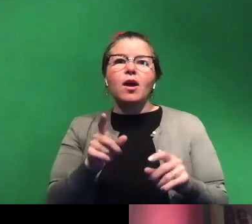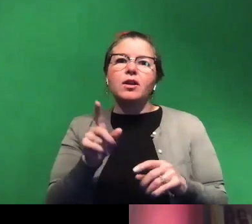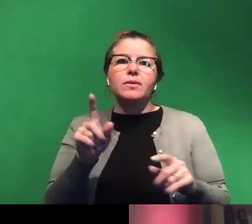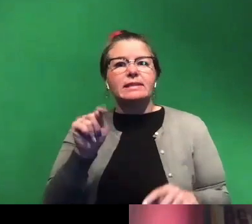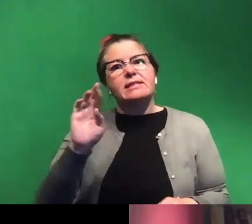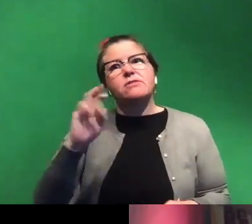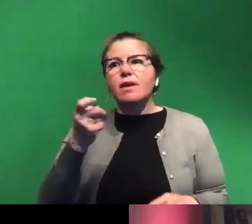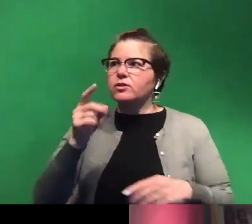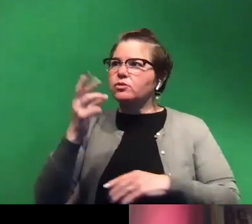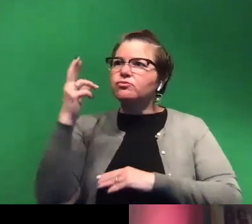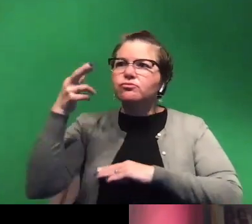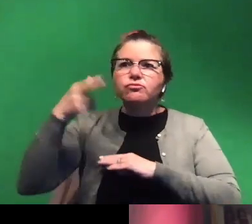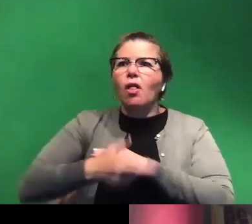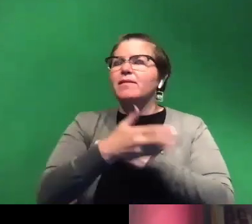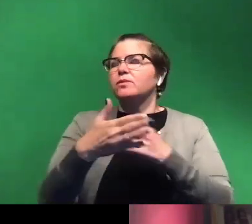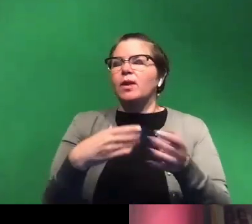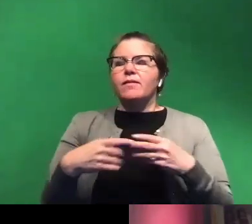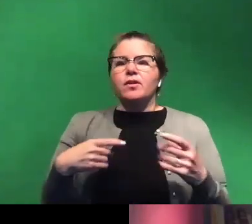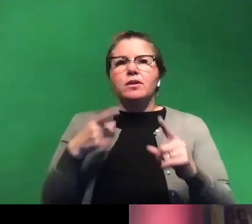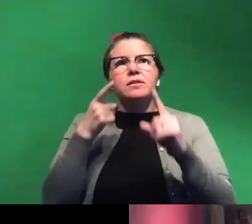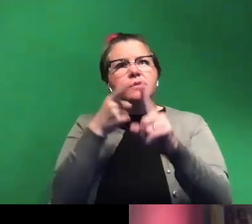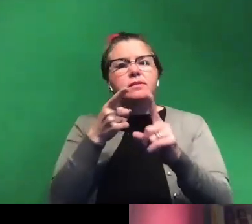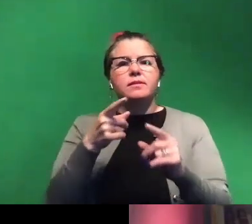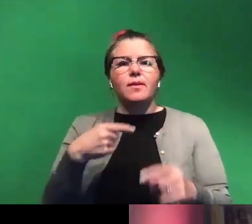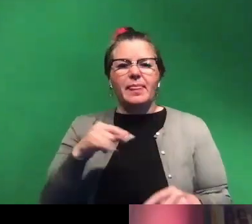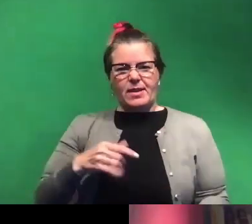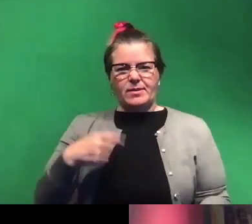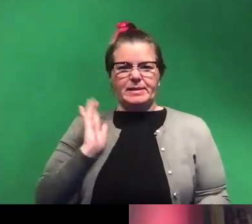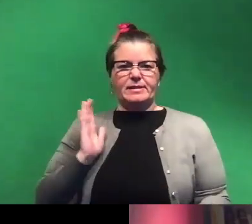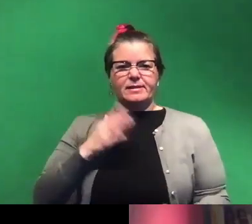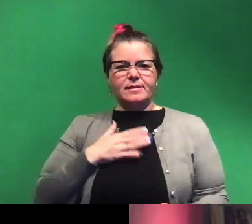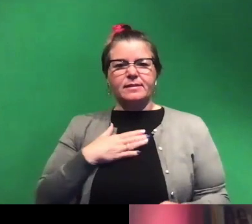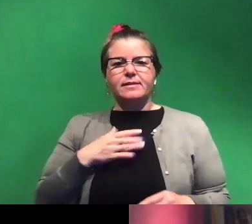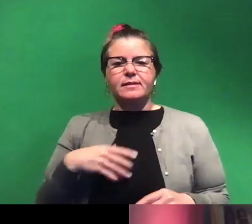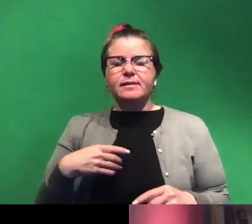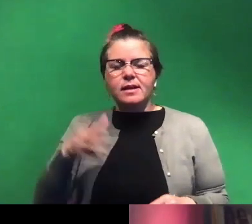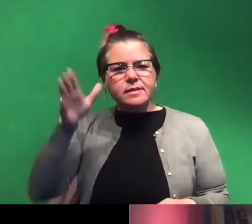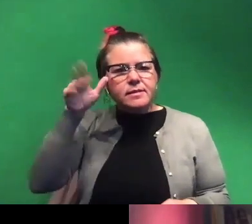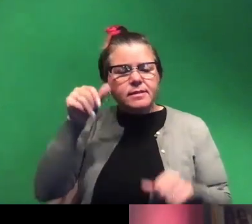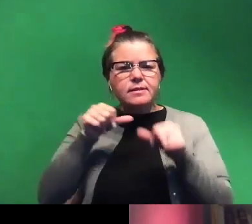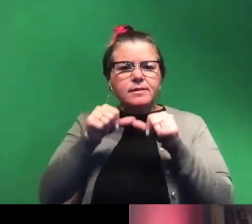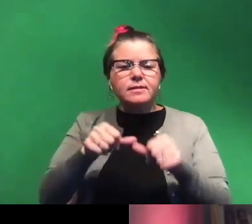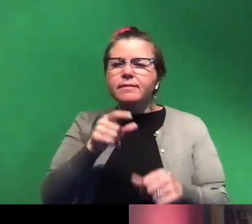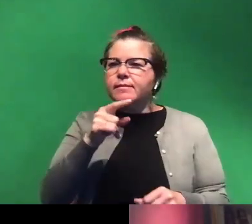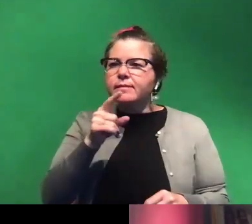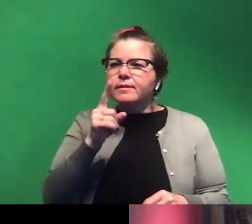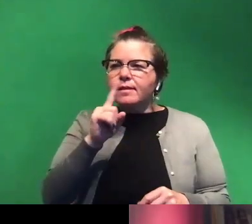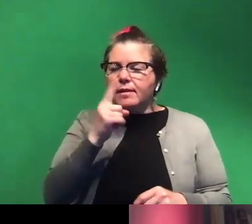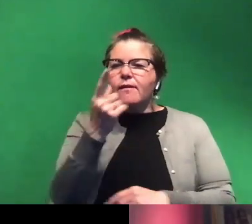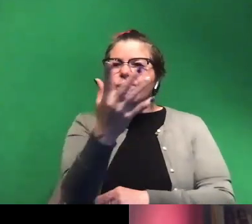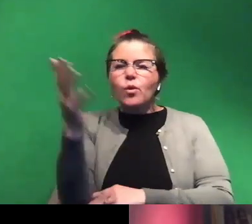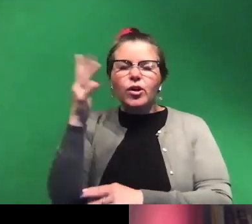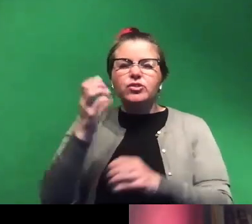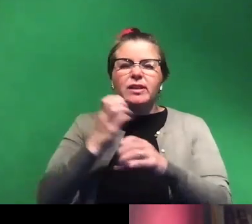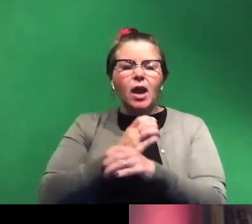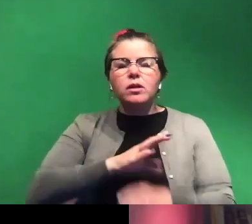study dolphins or whatever it was. I kind of was that kid, but I would not be deterred. I didn't want to learn forestry calculus. I wanted